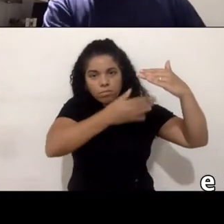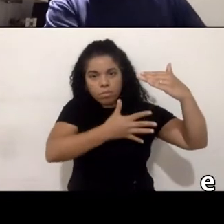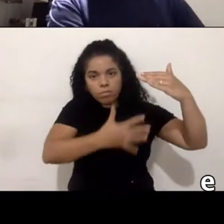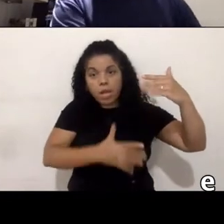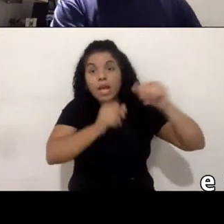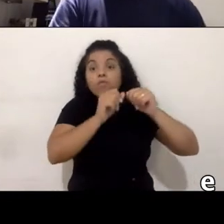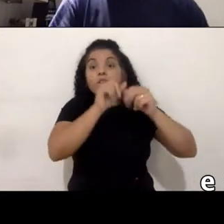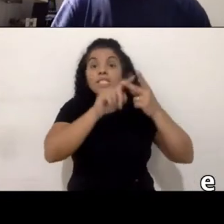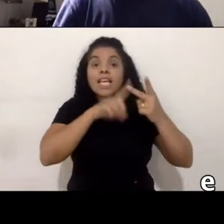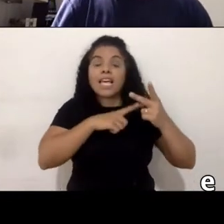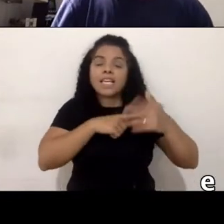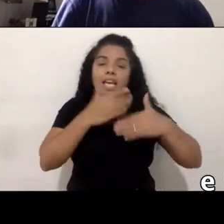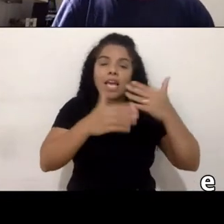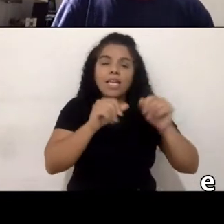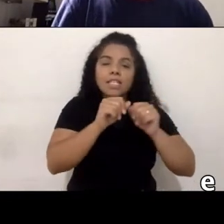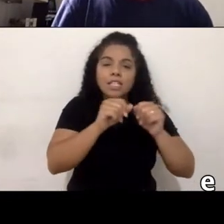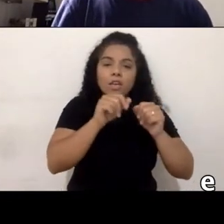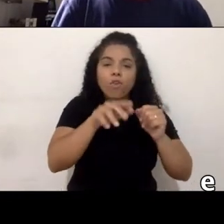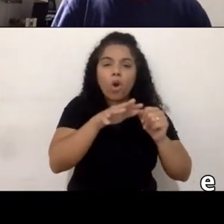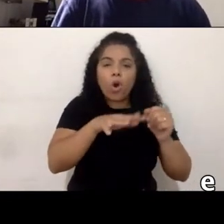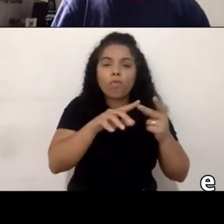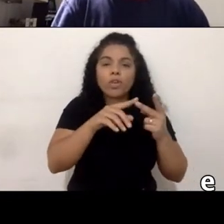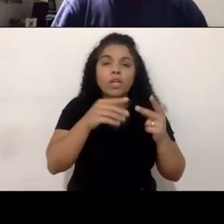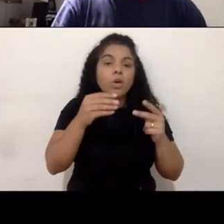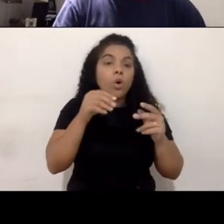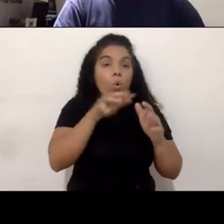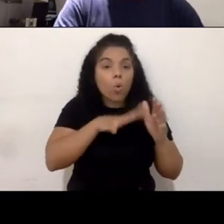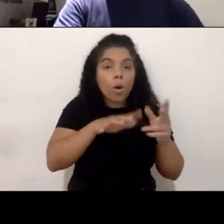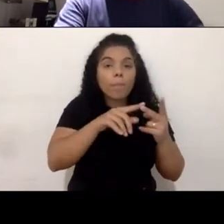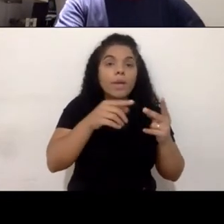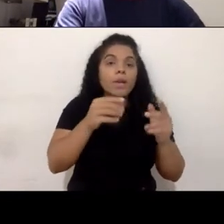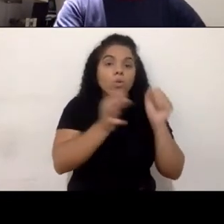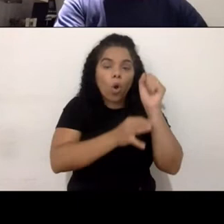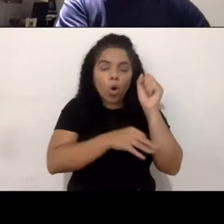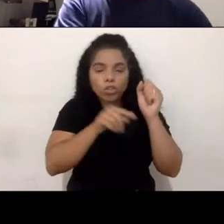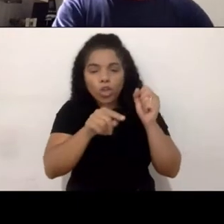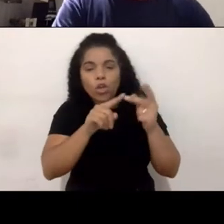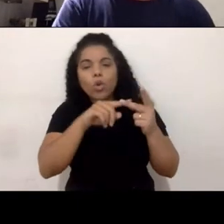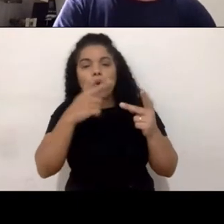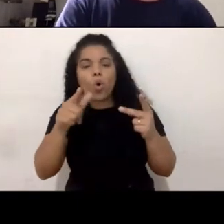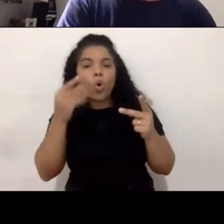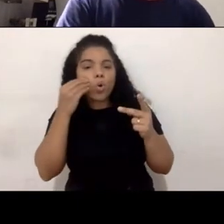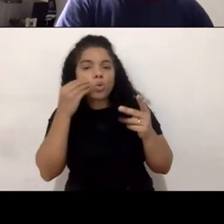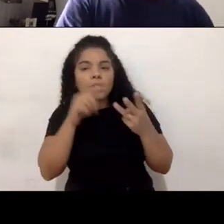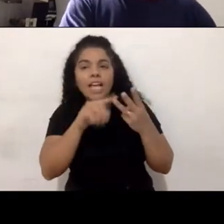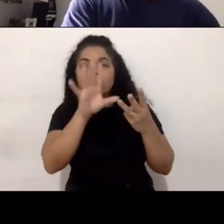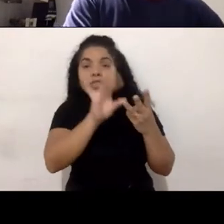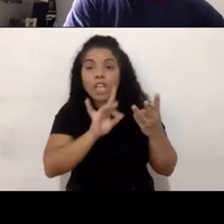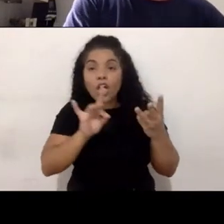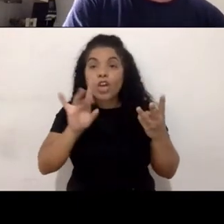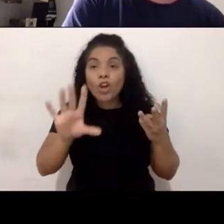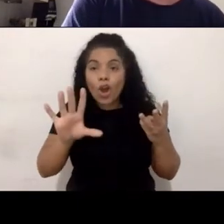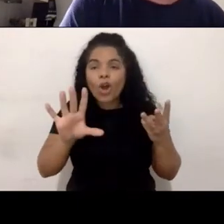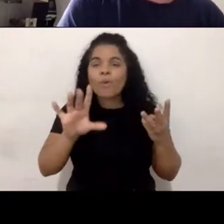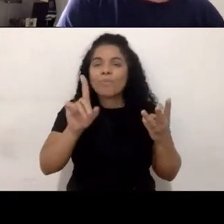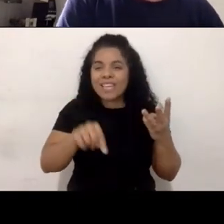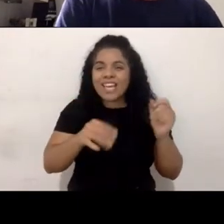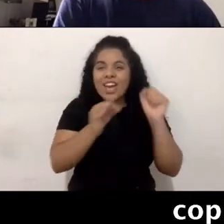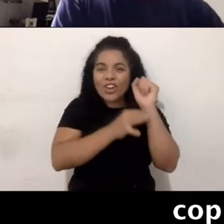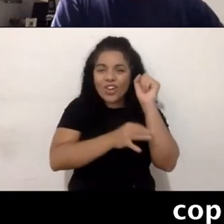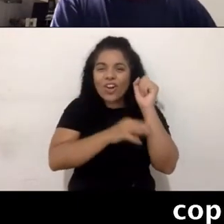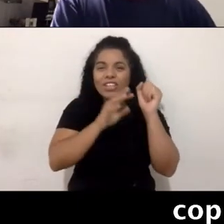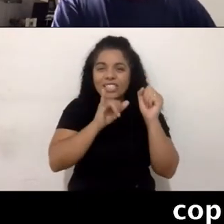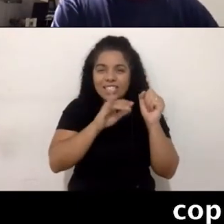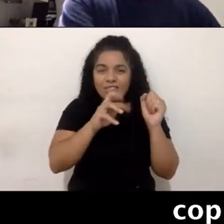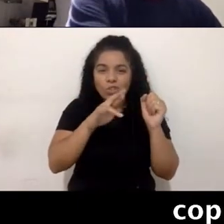folder, and maybe you copy infrastructure code from one to the other. You make a change and improvement to the dev environment, to the infrastructure there, and you test it.